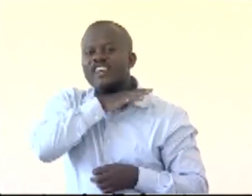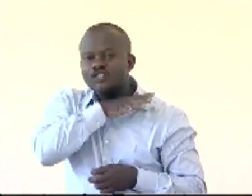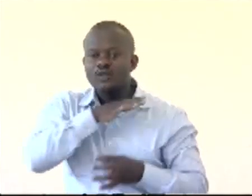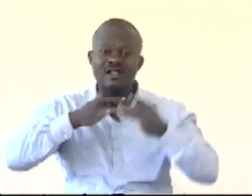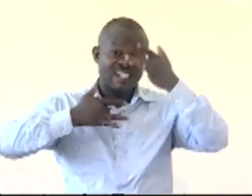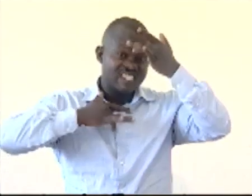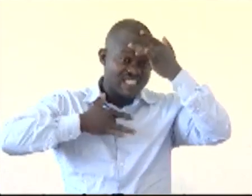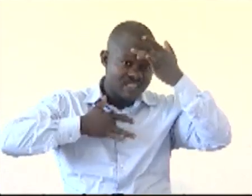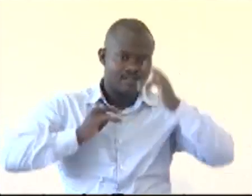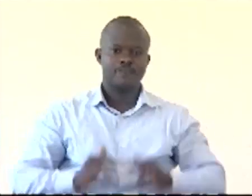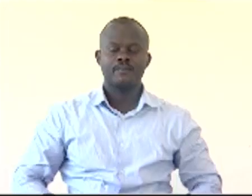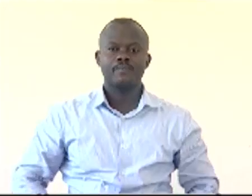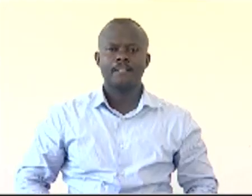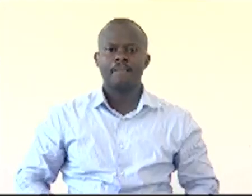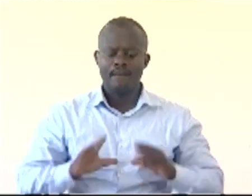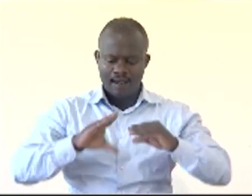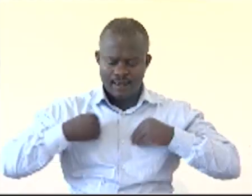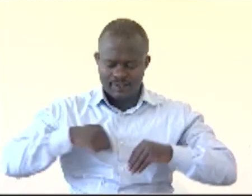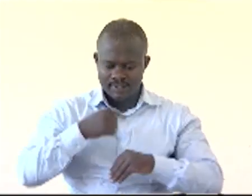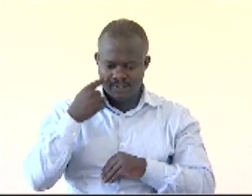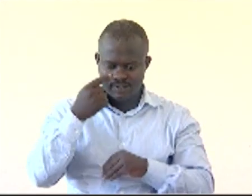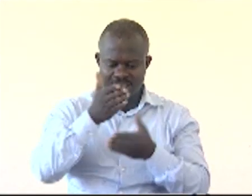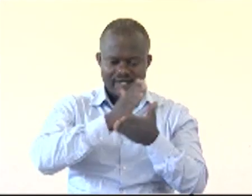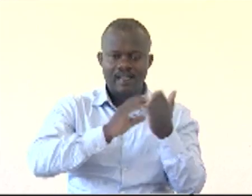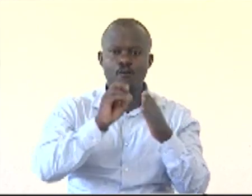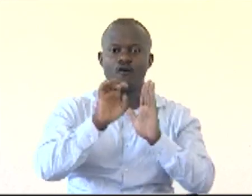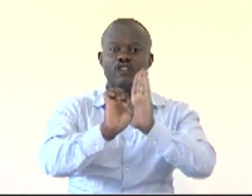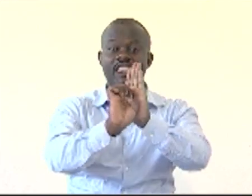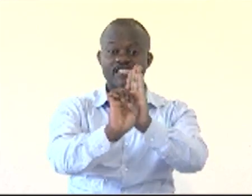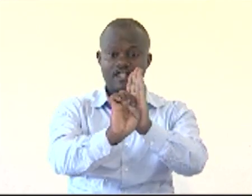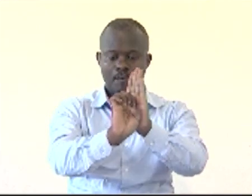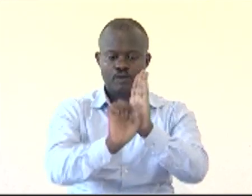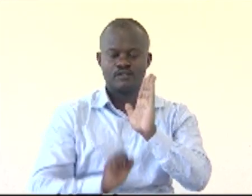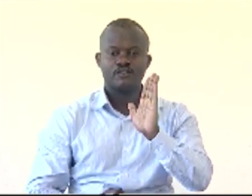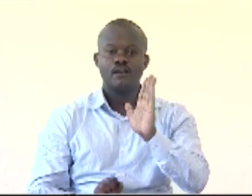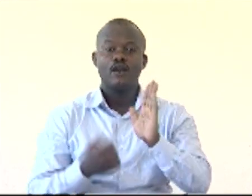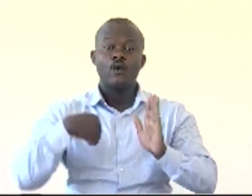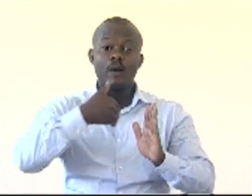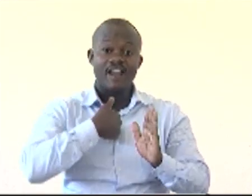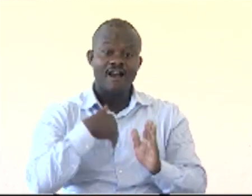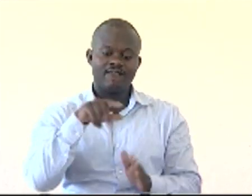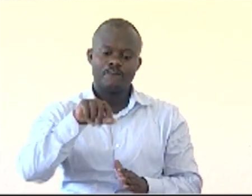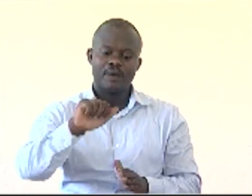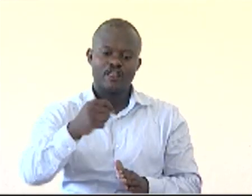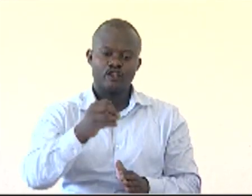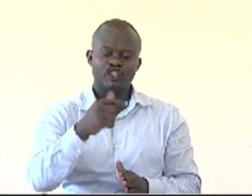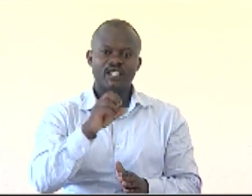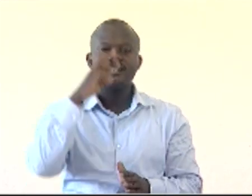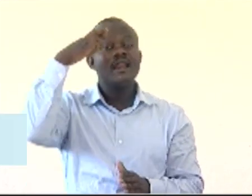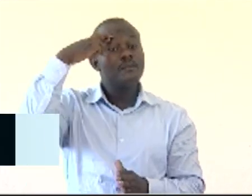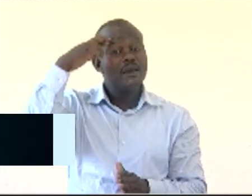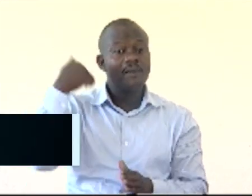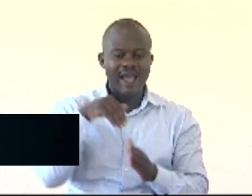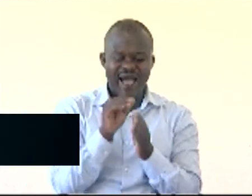disease. Let us see some of the examples. We have pathogens. Remember, pathogens